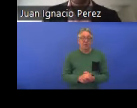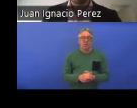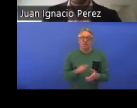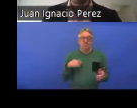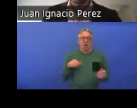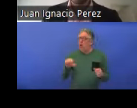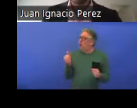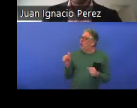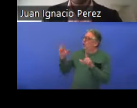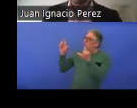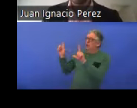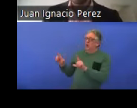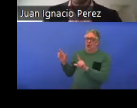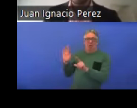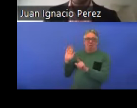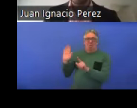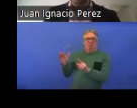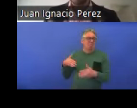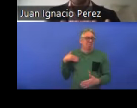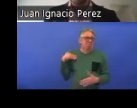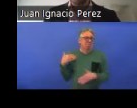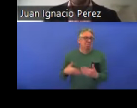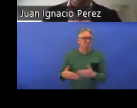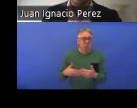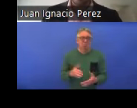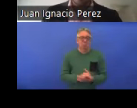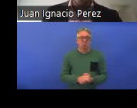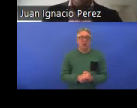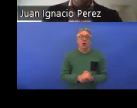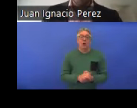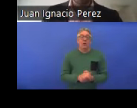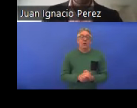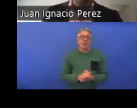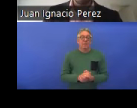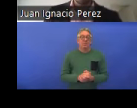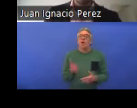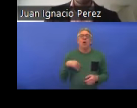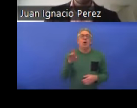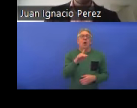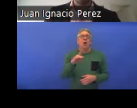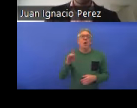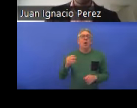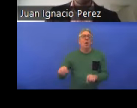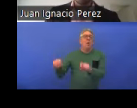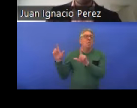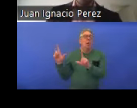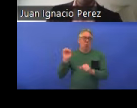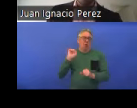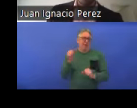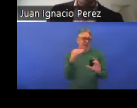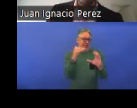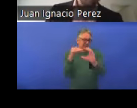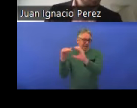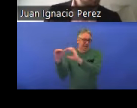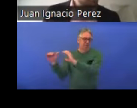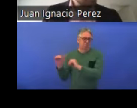details to move quickly and only focusing on important, but I will be happy to share the PowerPoint so that you have all